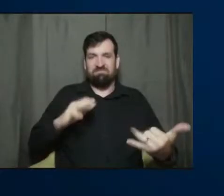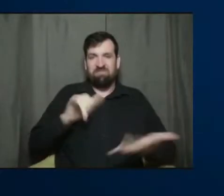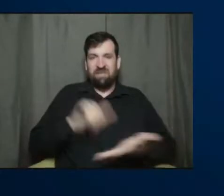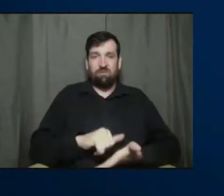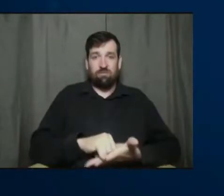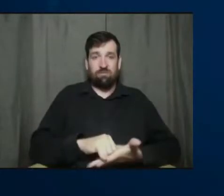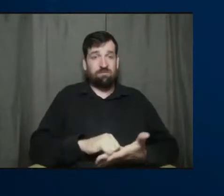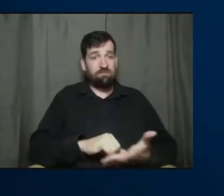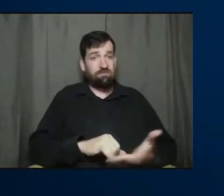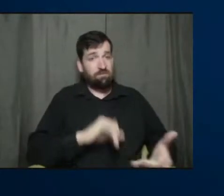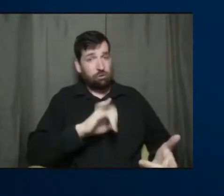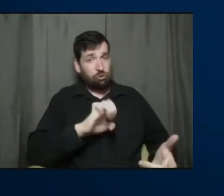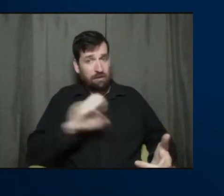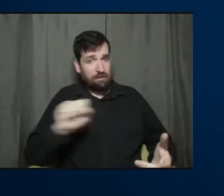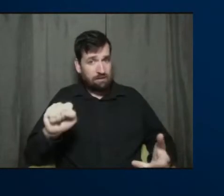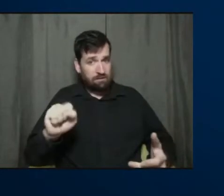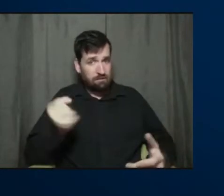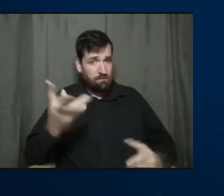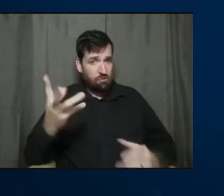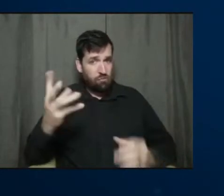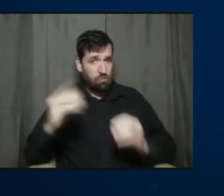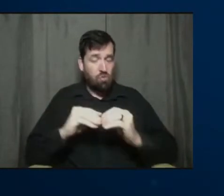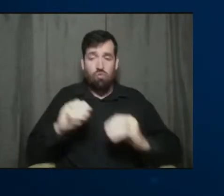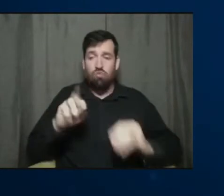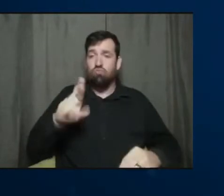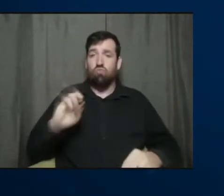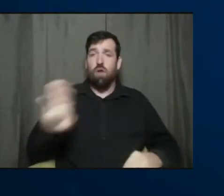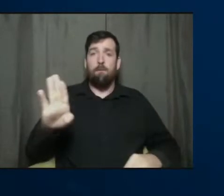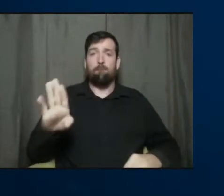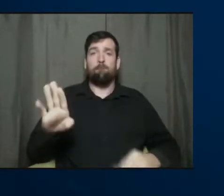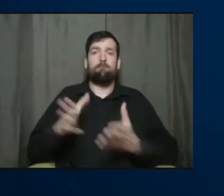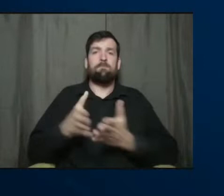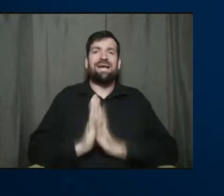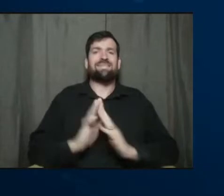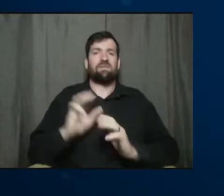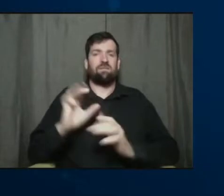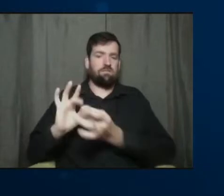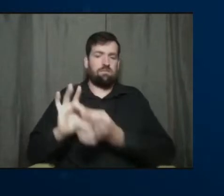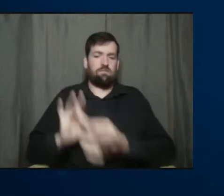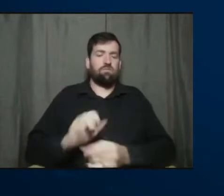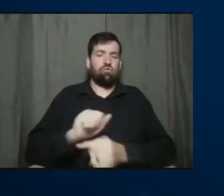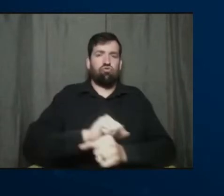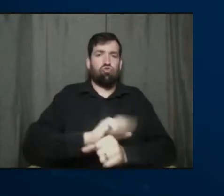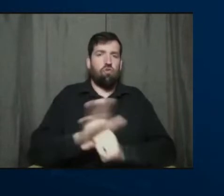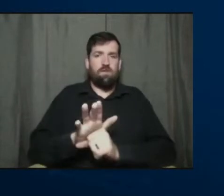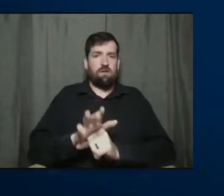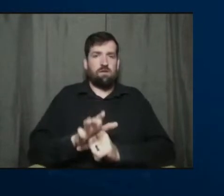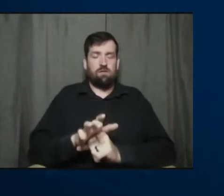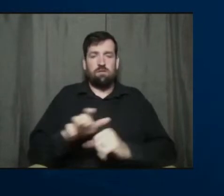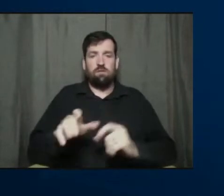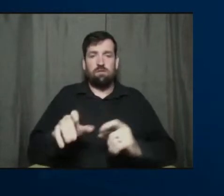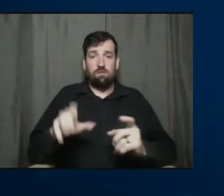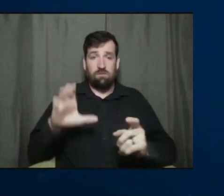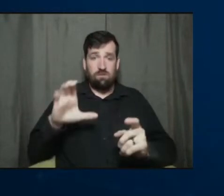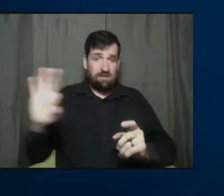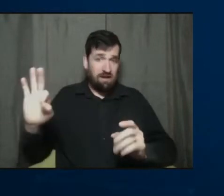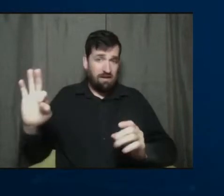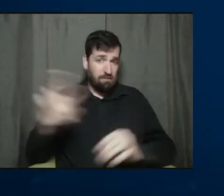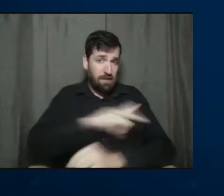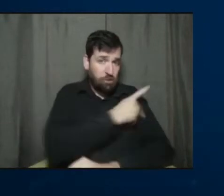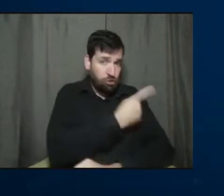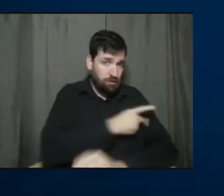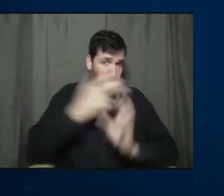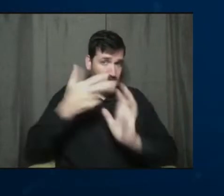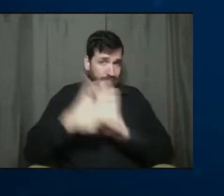more questions. Rob was asking, as far as COVID was concerned during this pandemic, are CF patients considered high risk